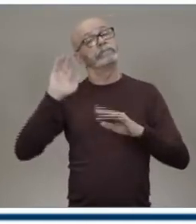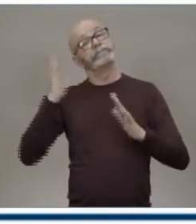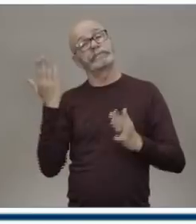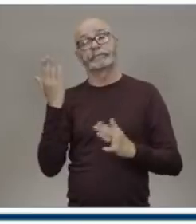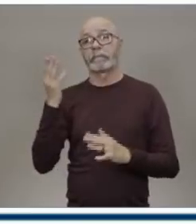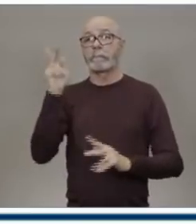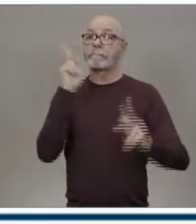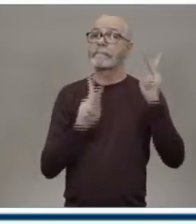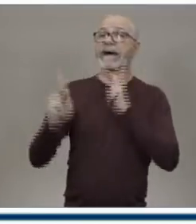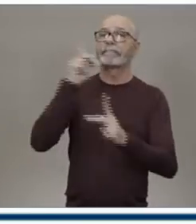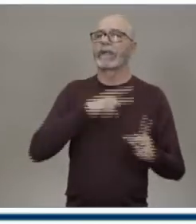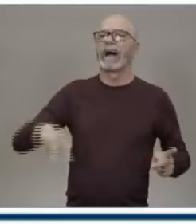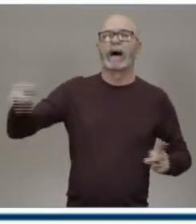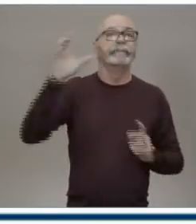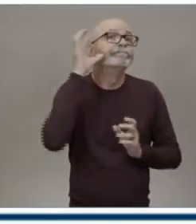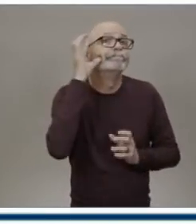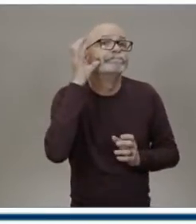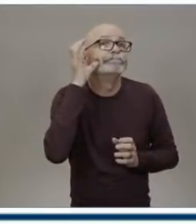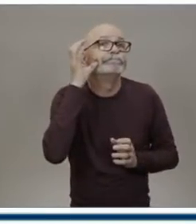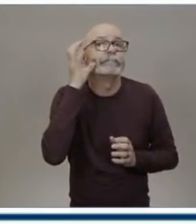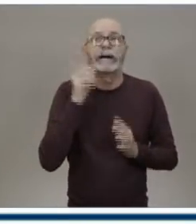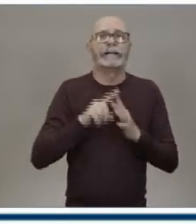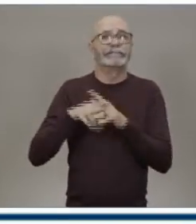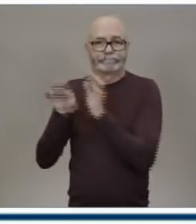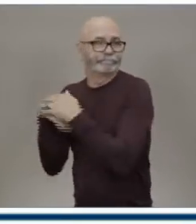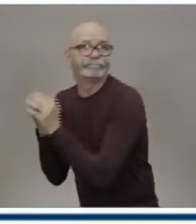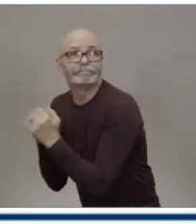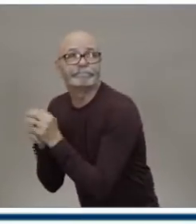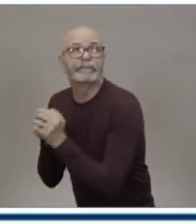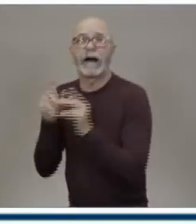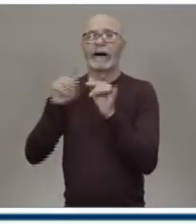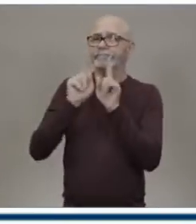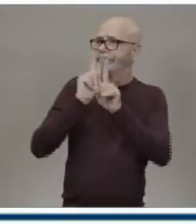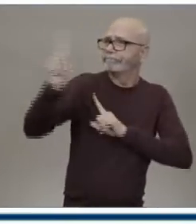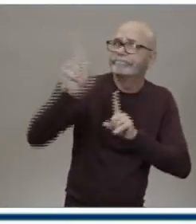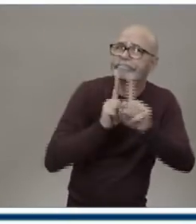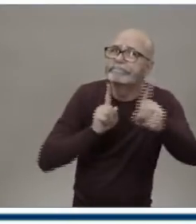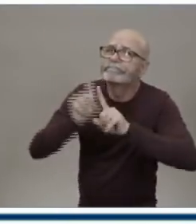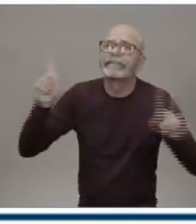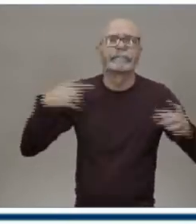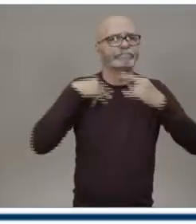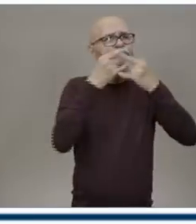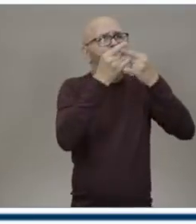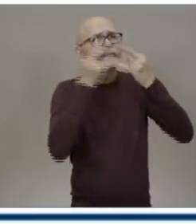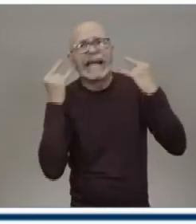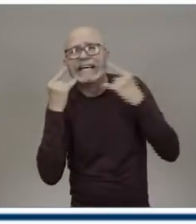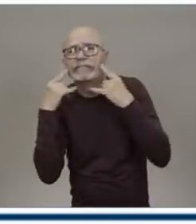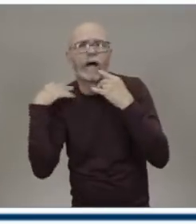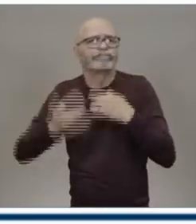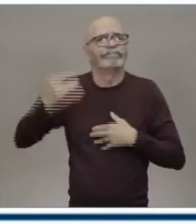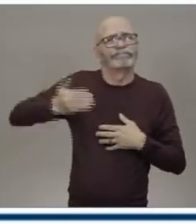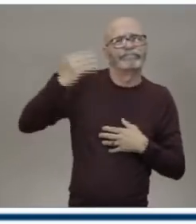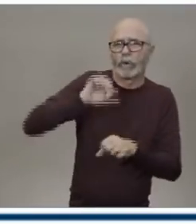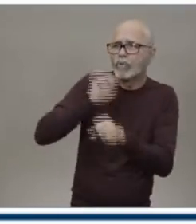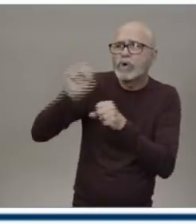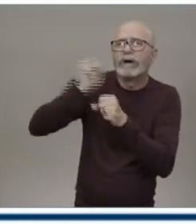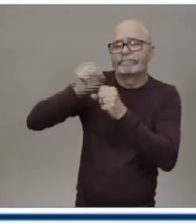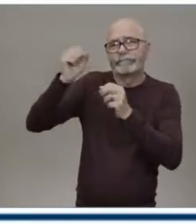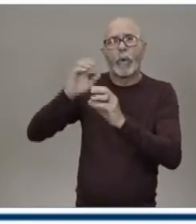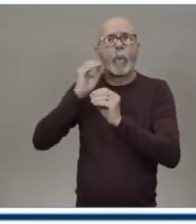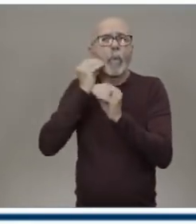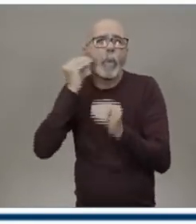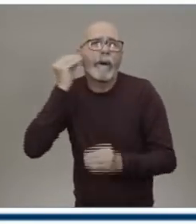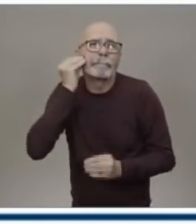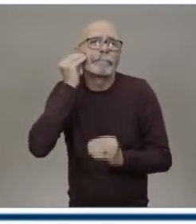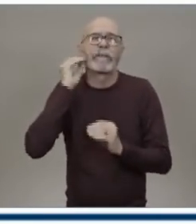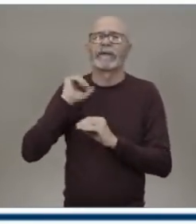incredible ways. You've washed your hands, kept your distance, and worn masks. You've adapted to working from home, or you've gone to work to keep